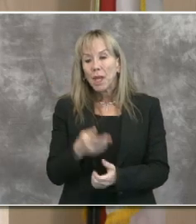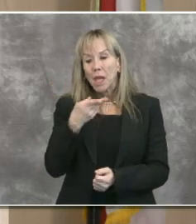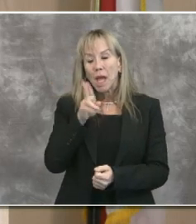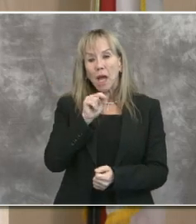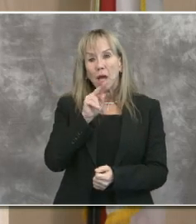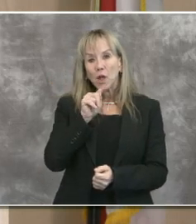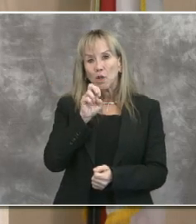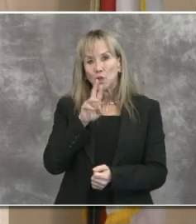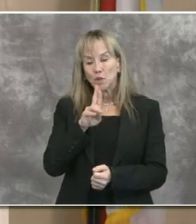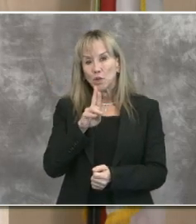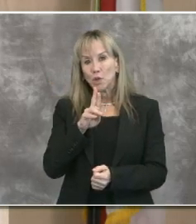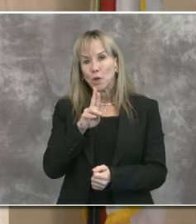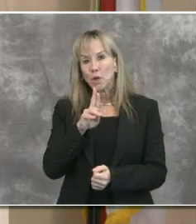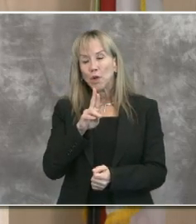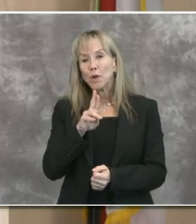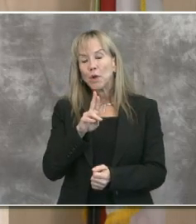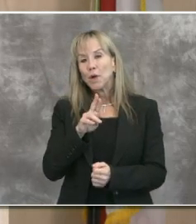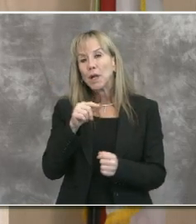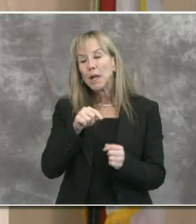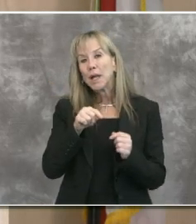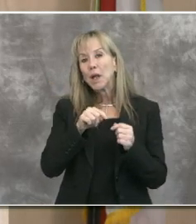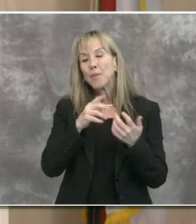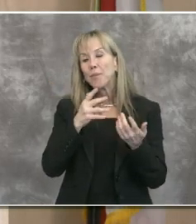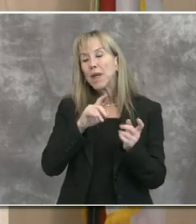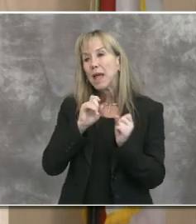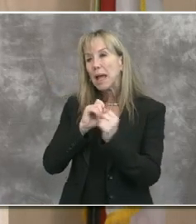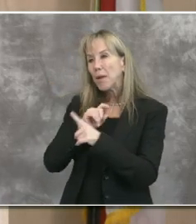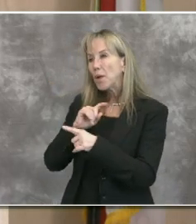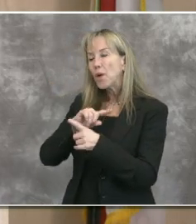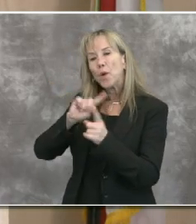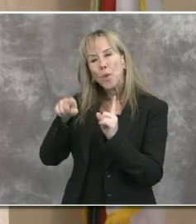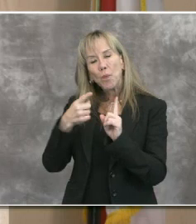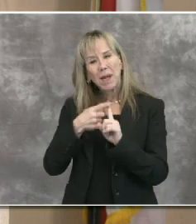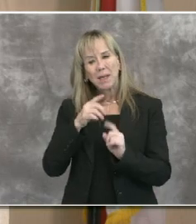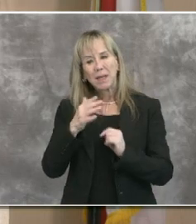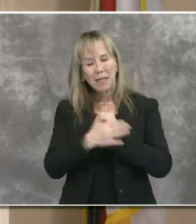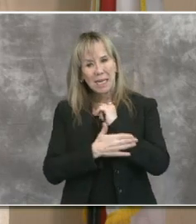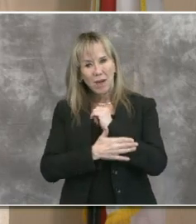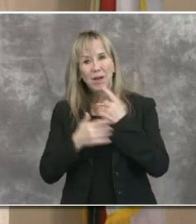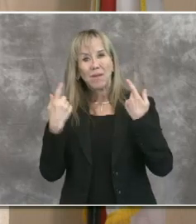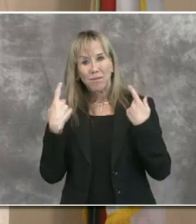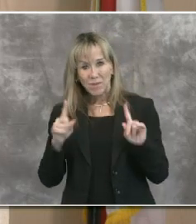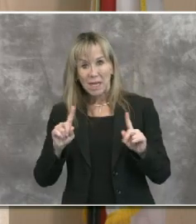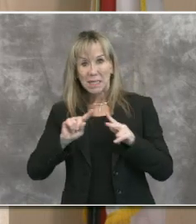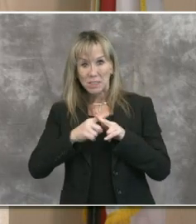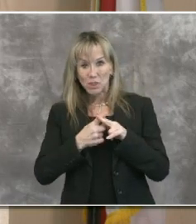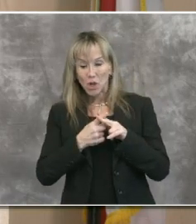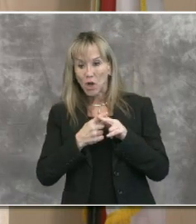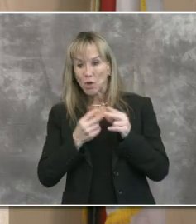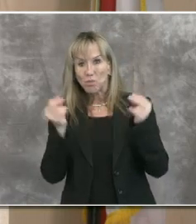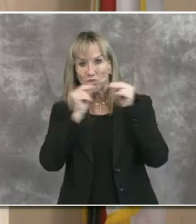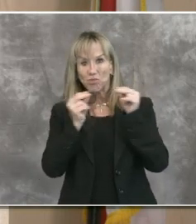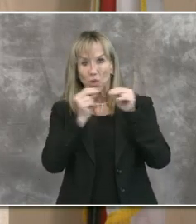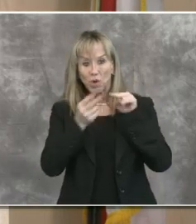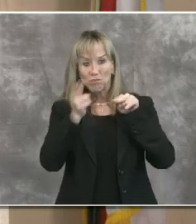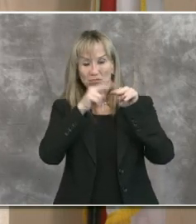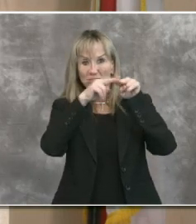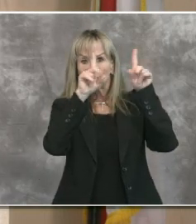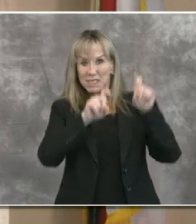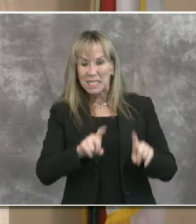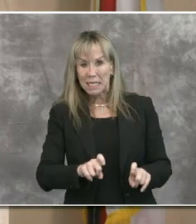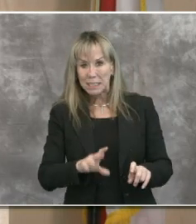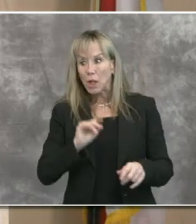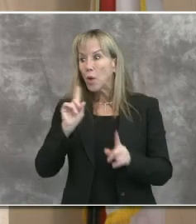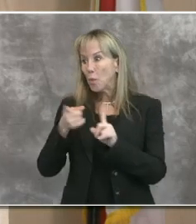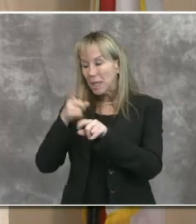Hunter Sowards. When the county expands testing, and when will the county expand testing, and when that time comes,